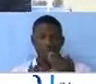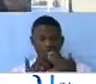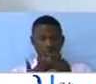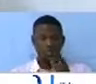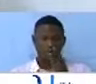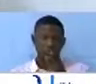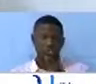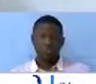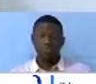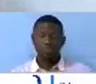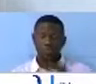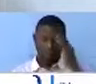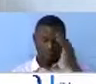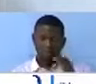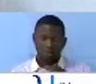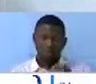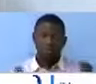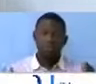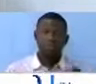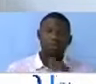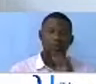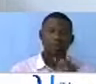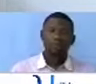much, Chairman.